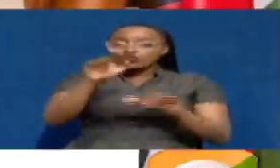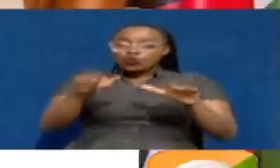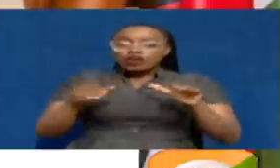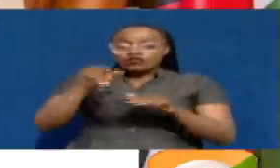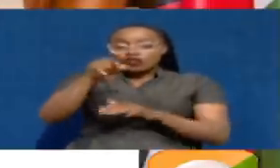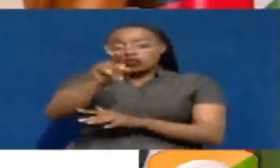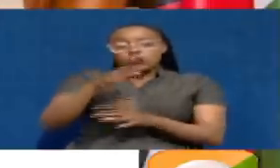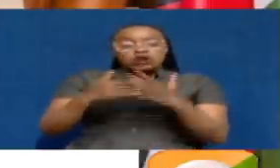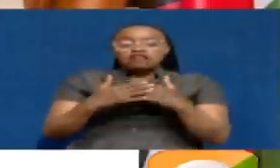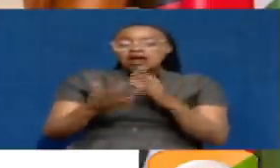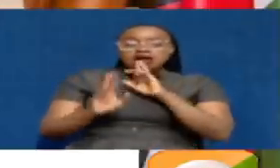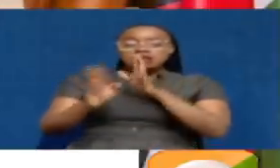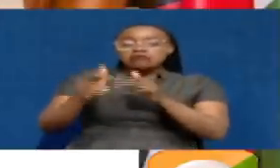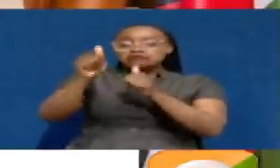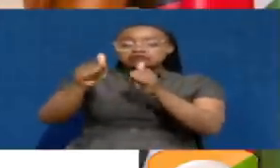their outcome.